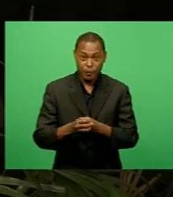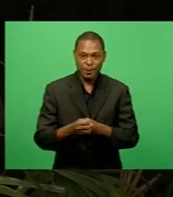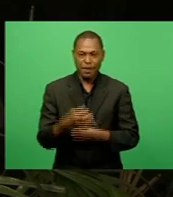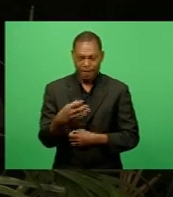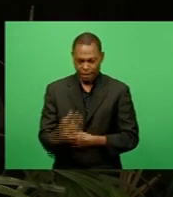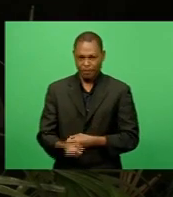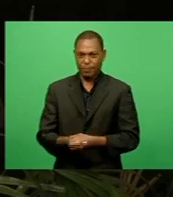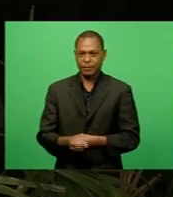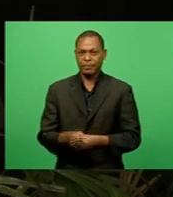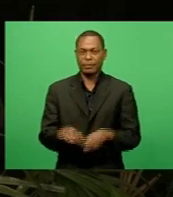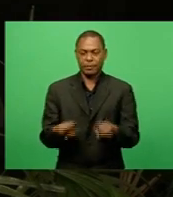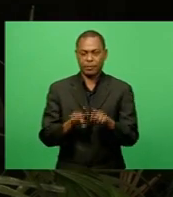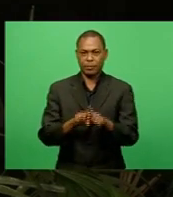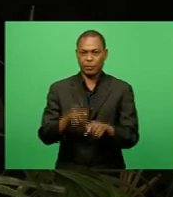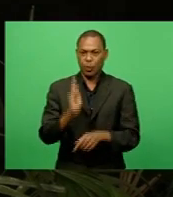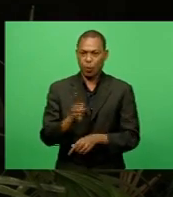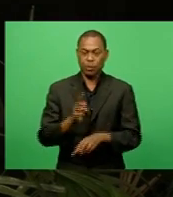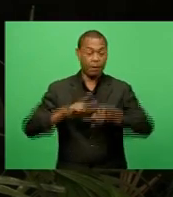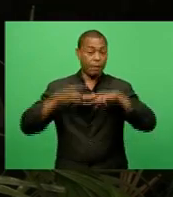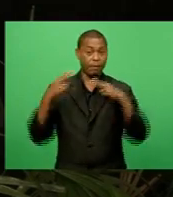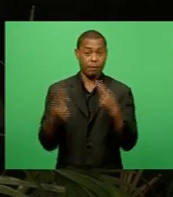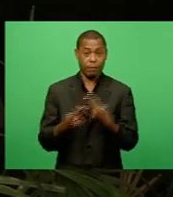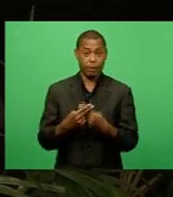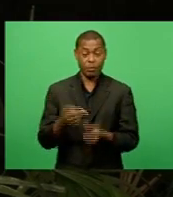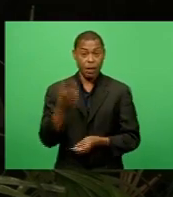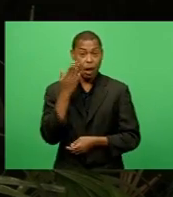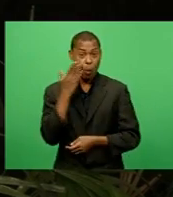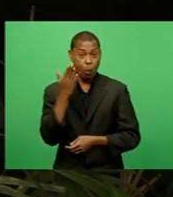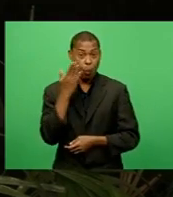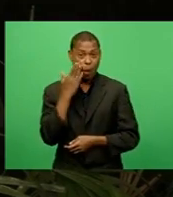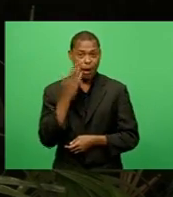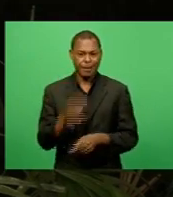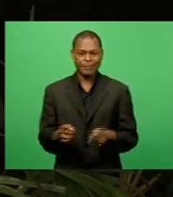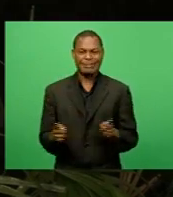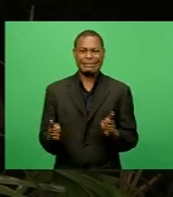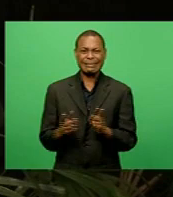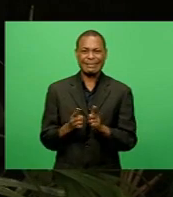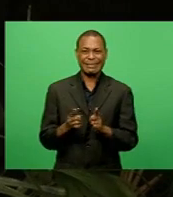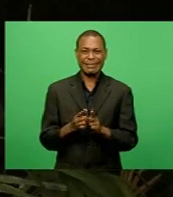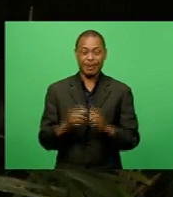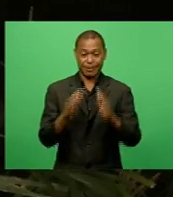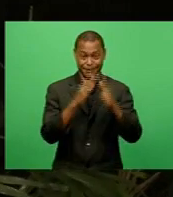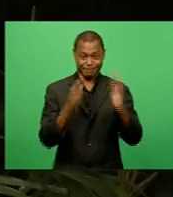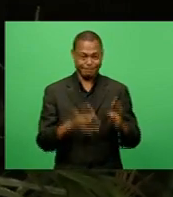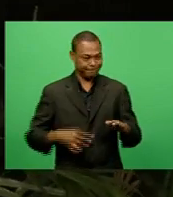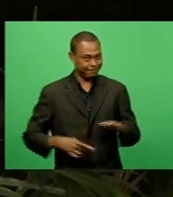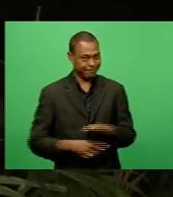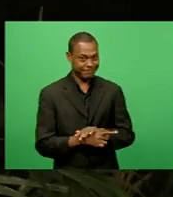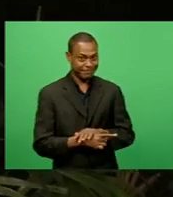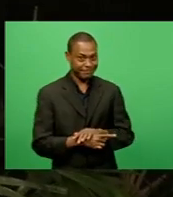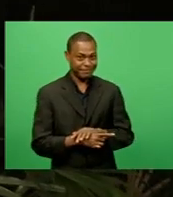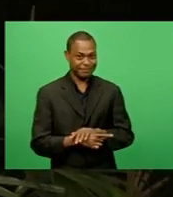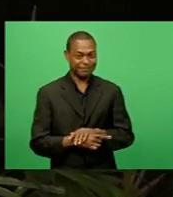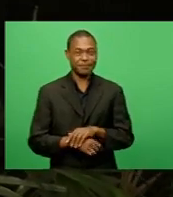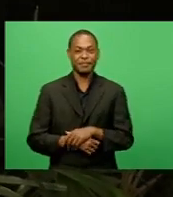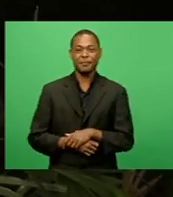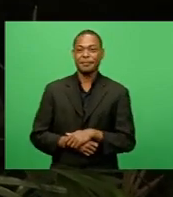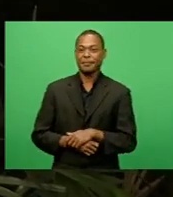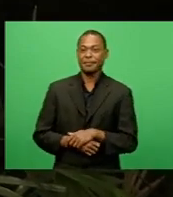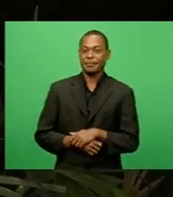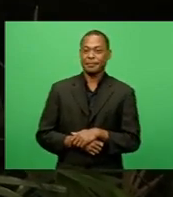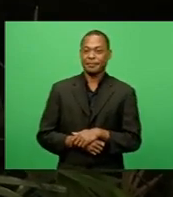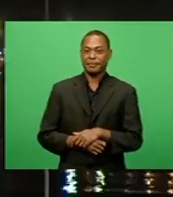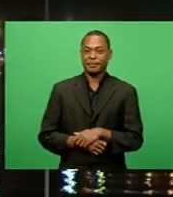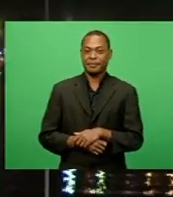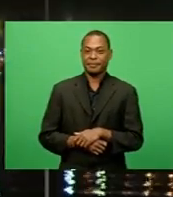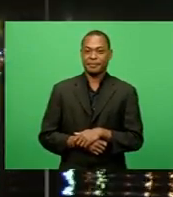warning. Ensure that your families are aware of the nearest evacuation centers in case the need to evacuate arises.